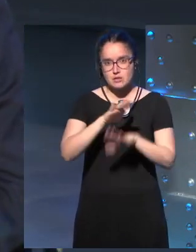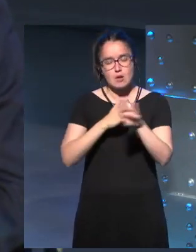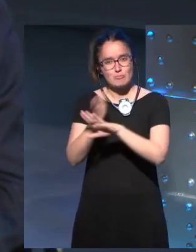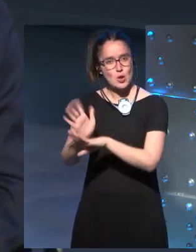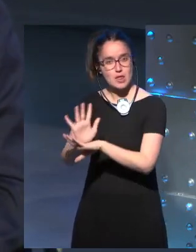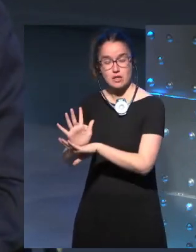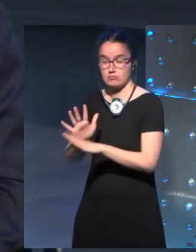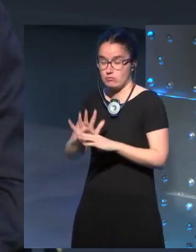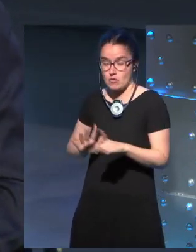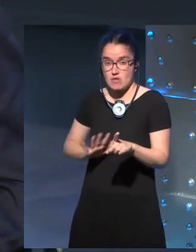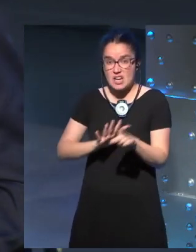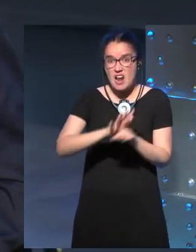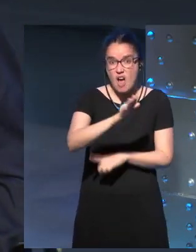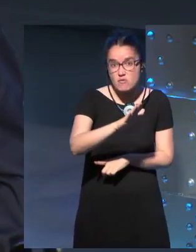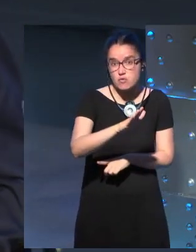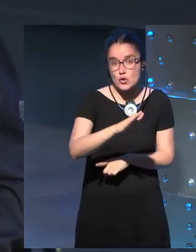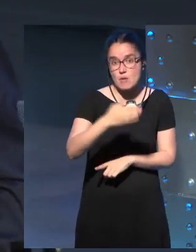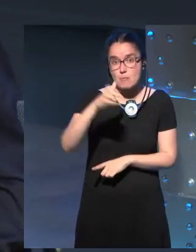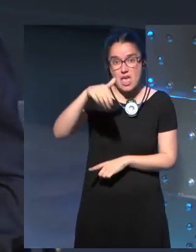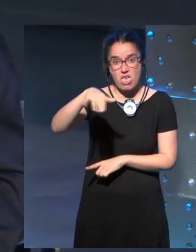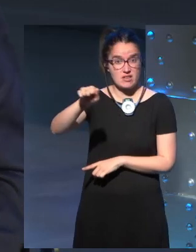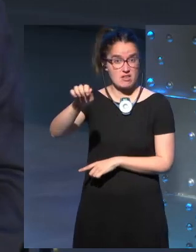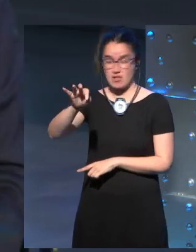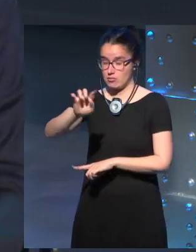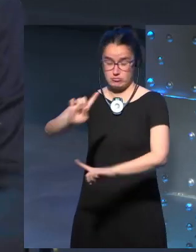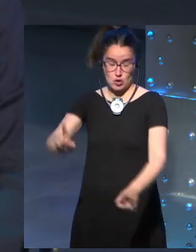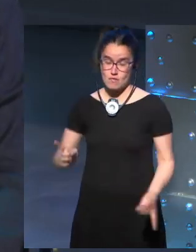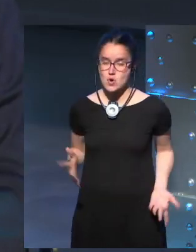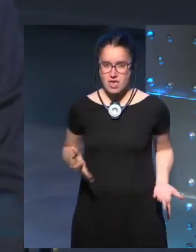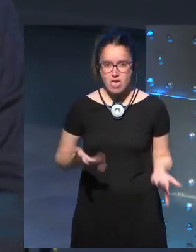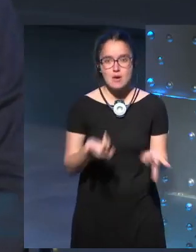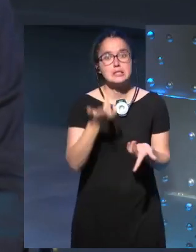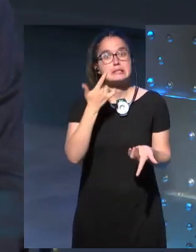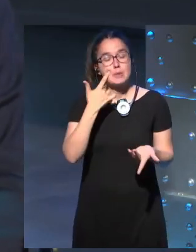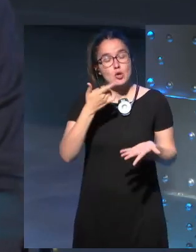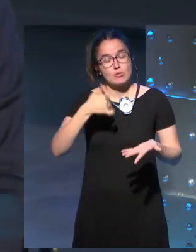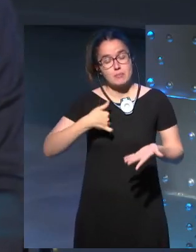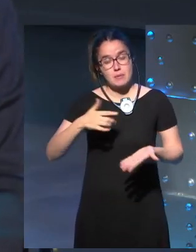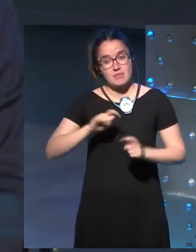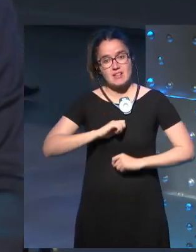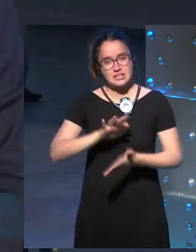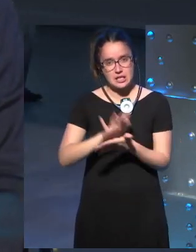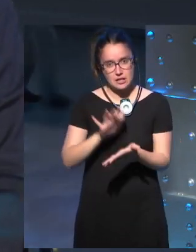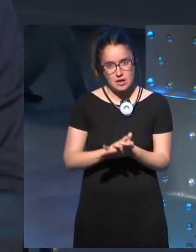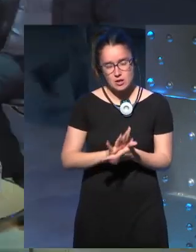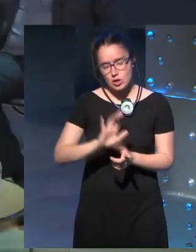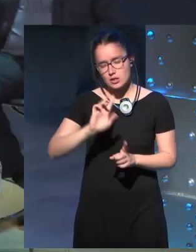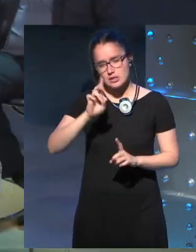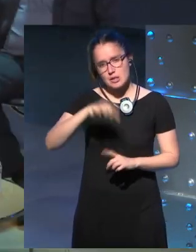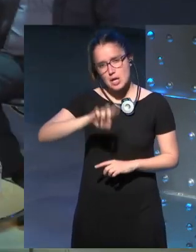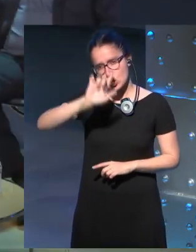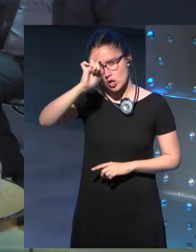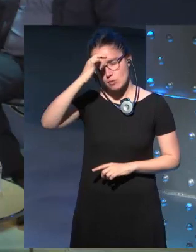go to the theater, as if that was going to have an influence over Vignati or Echeverria. But I calm down